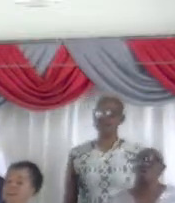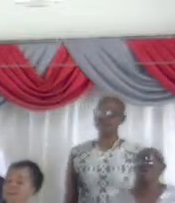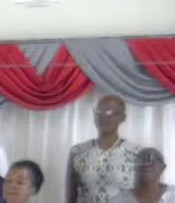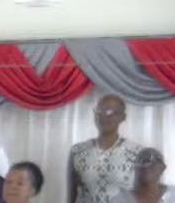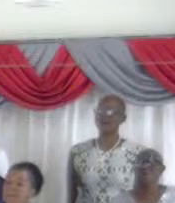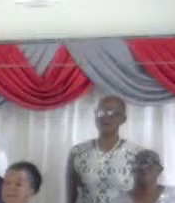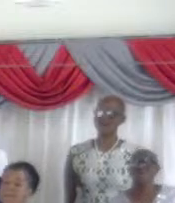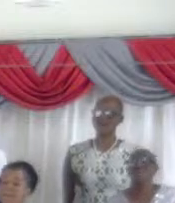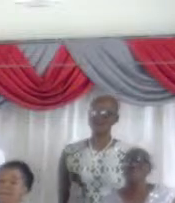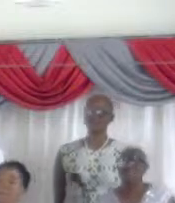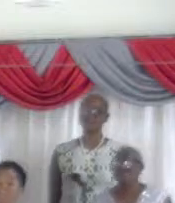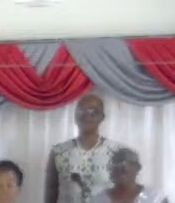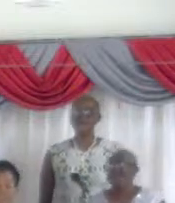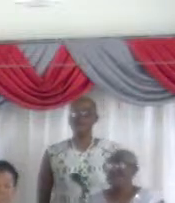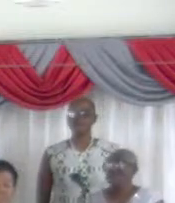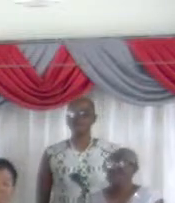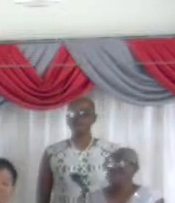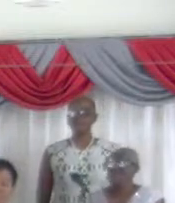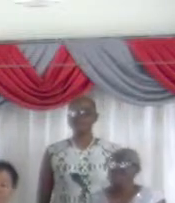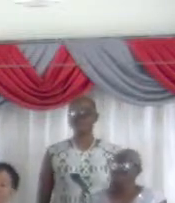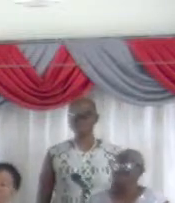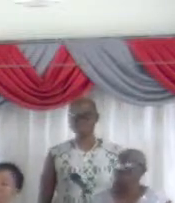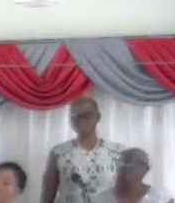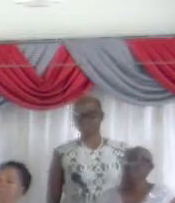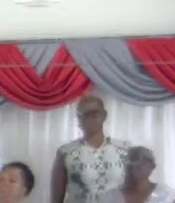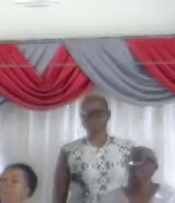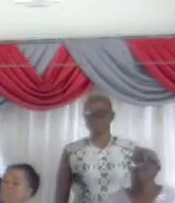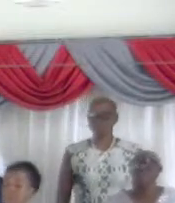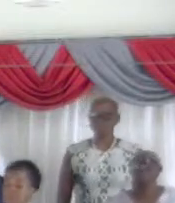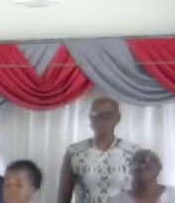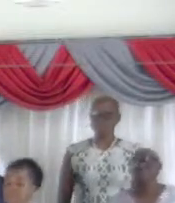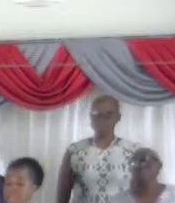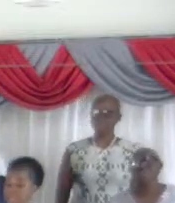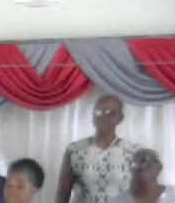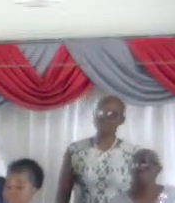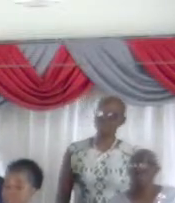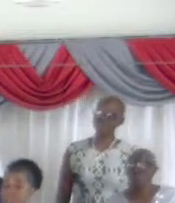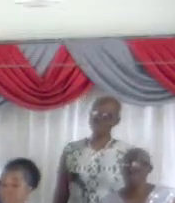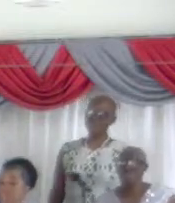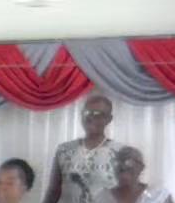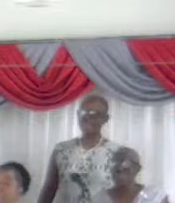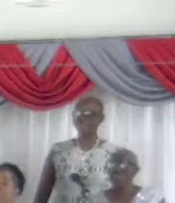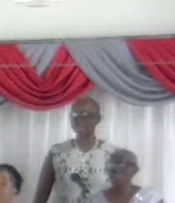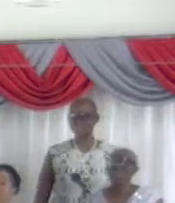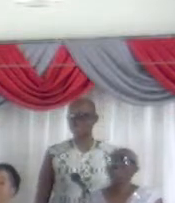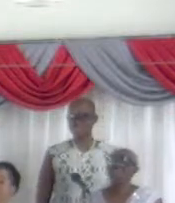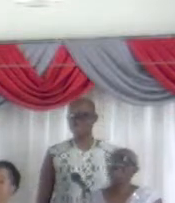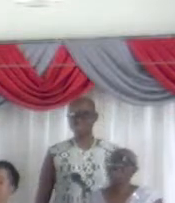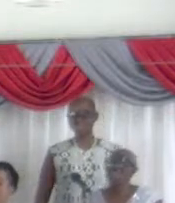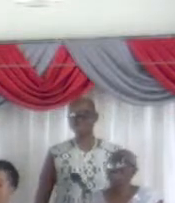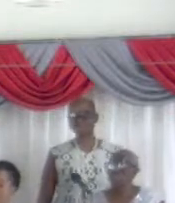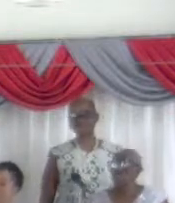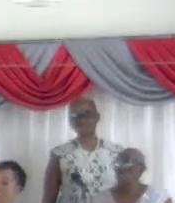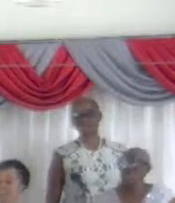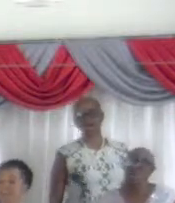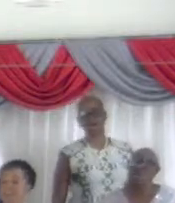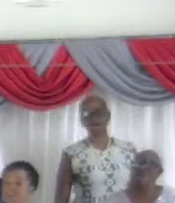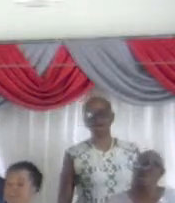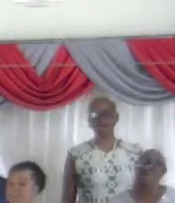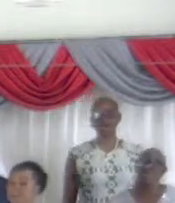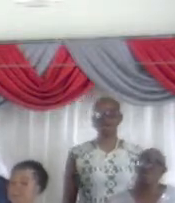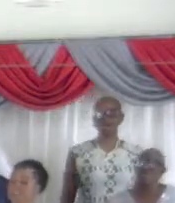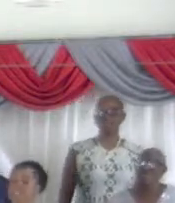God. Oh, I thank you, you're faithful. Faithful, faithful, faithful is. Come on,